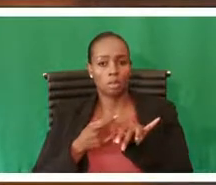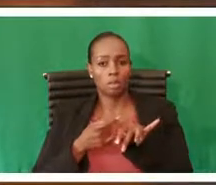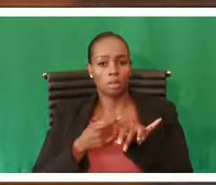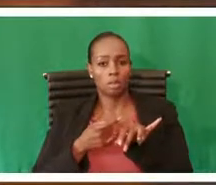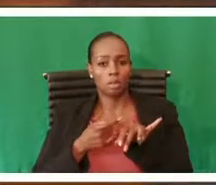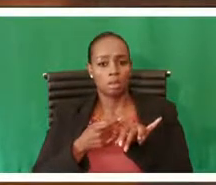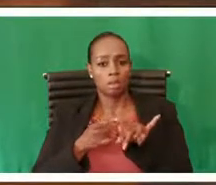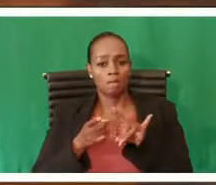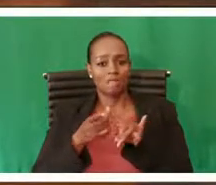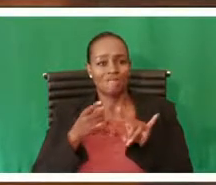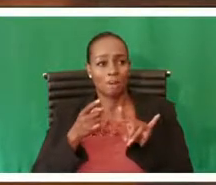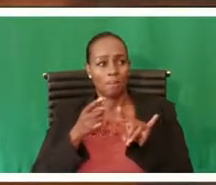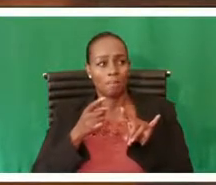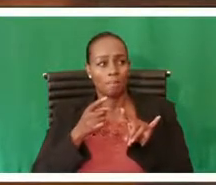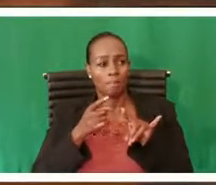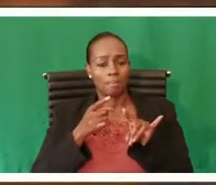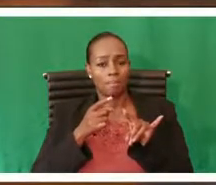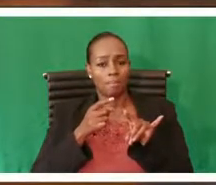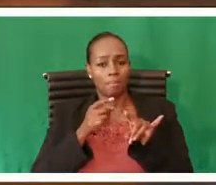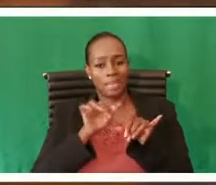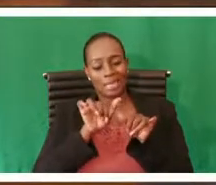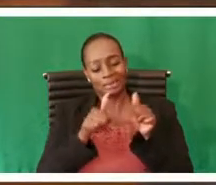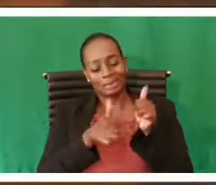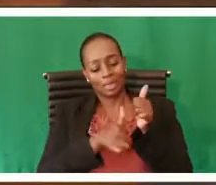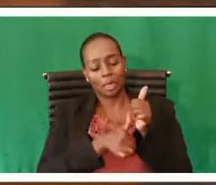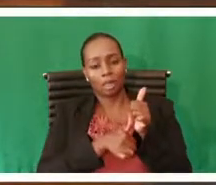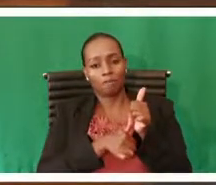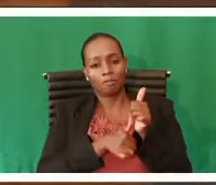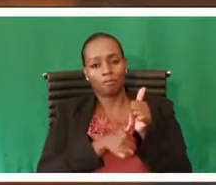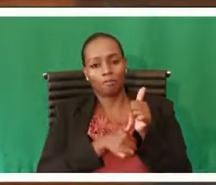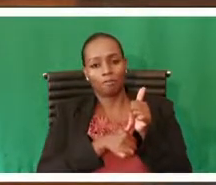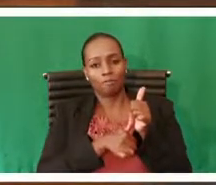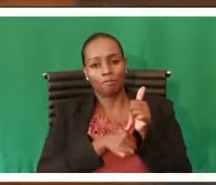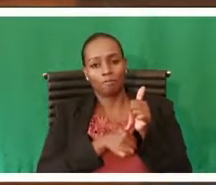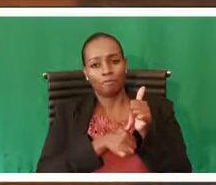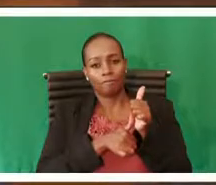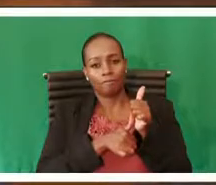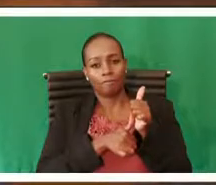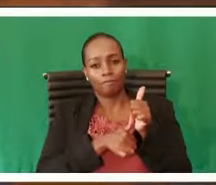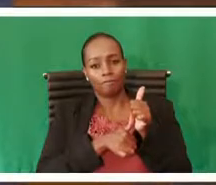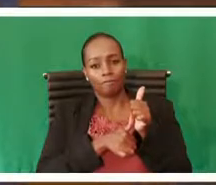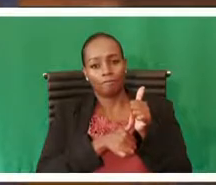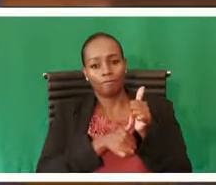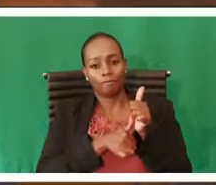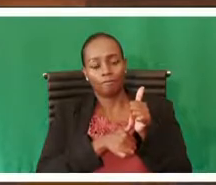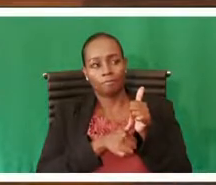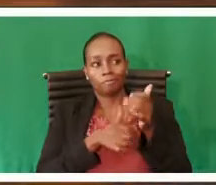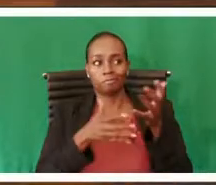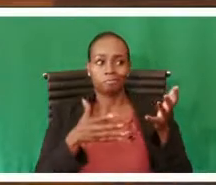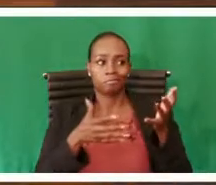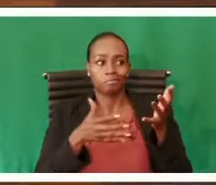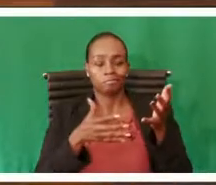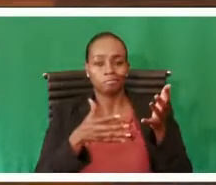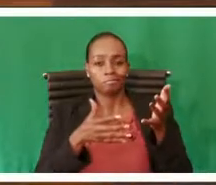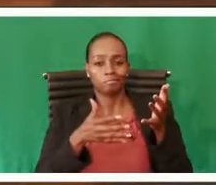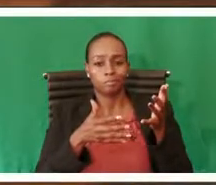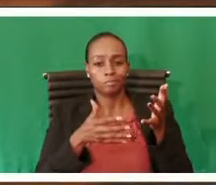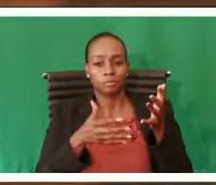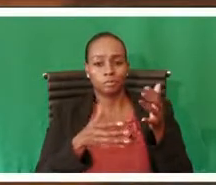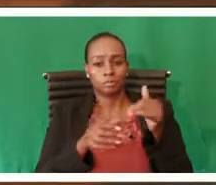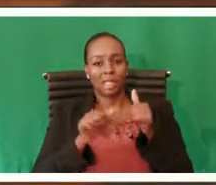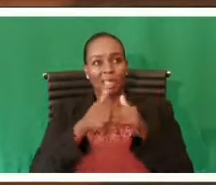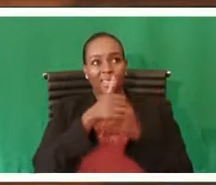the executive were basically this time around not involved with other